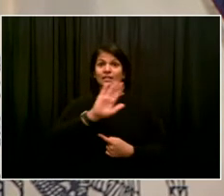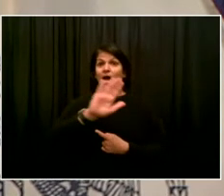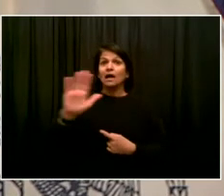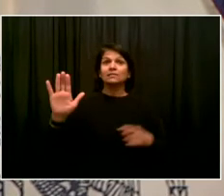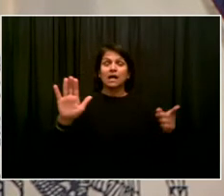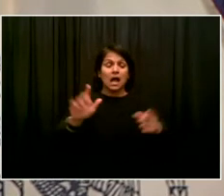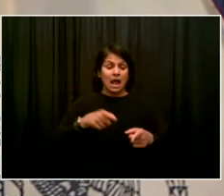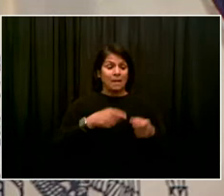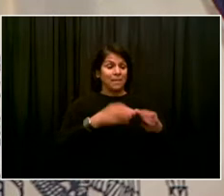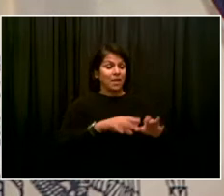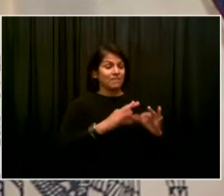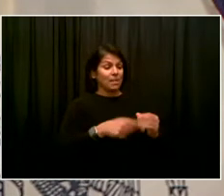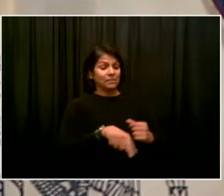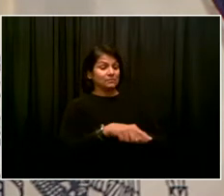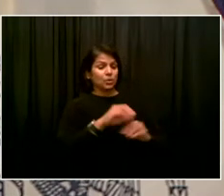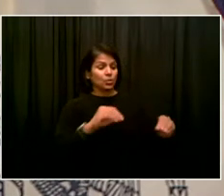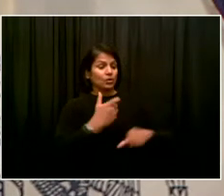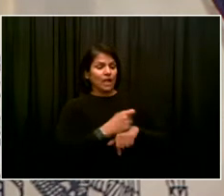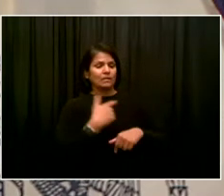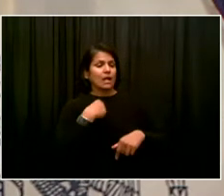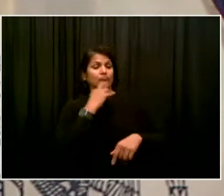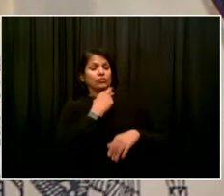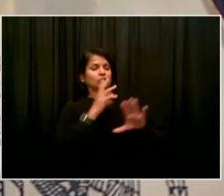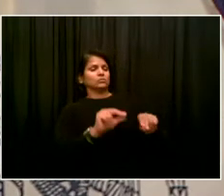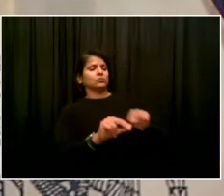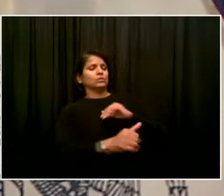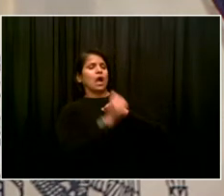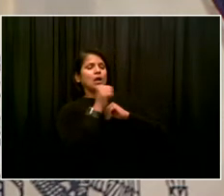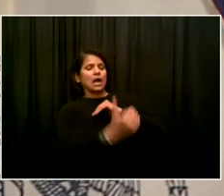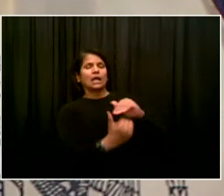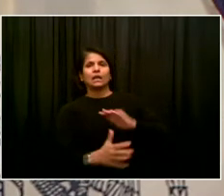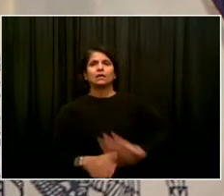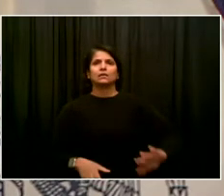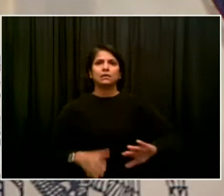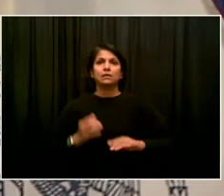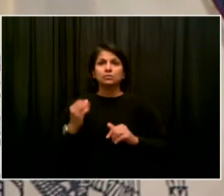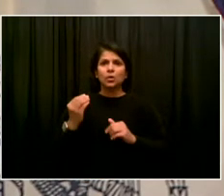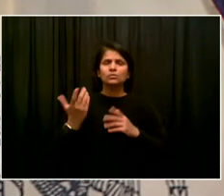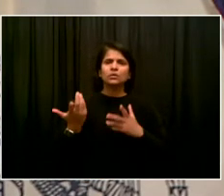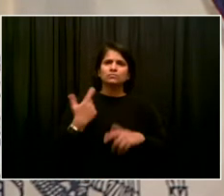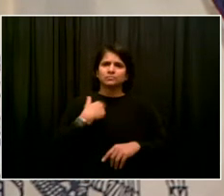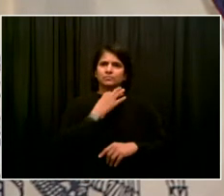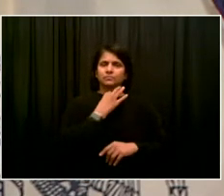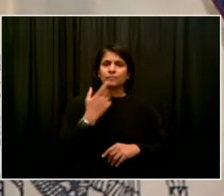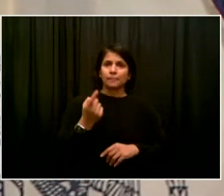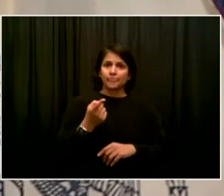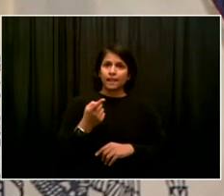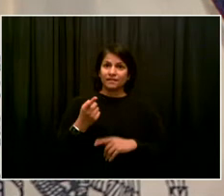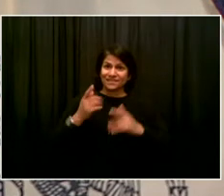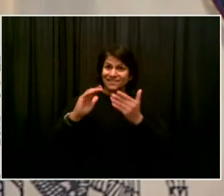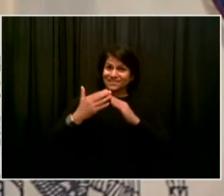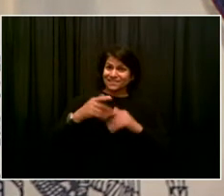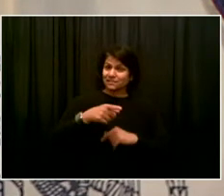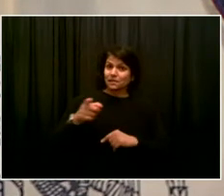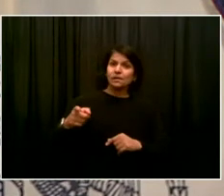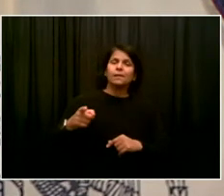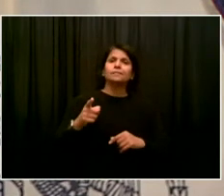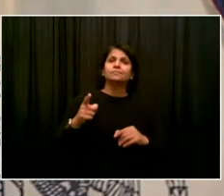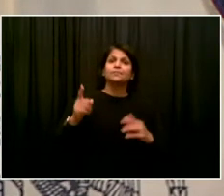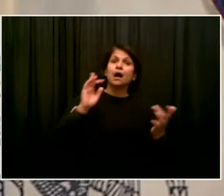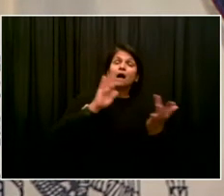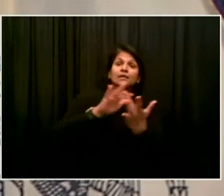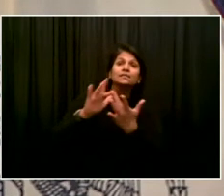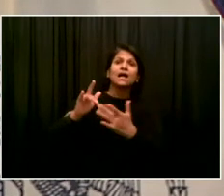can you just speak to those frustrations and what, if anything, did the city do to reach out to, you know, foreign travelers and let them know about